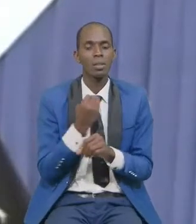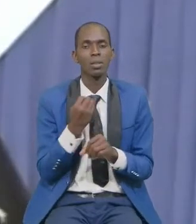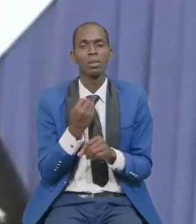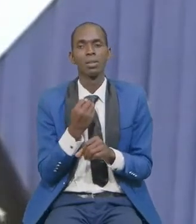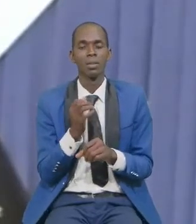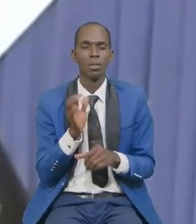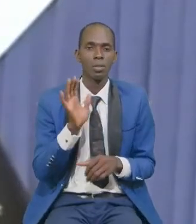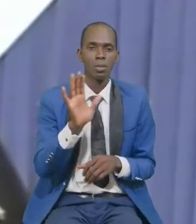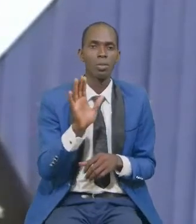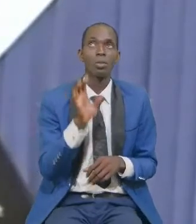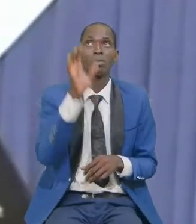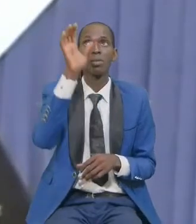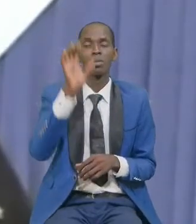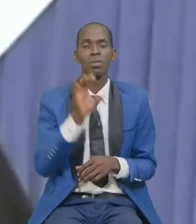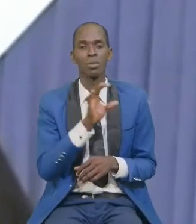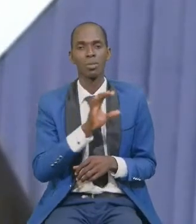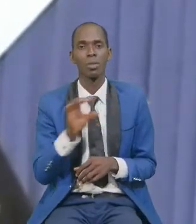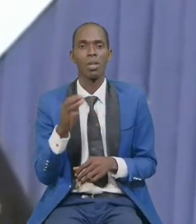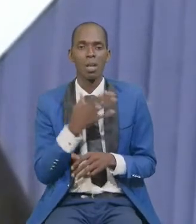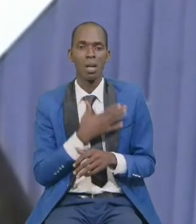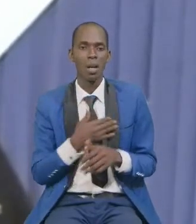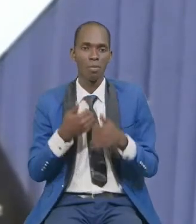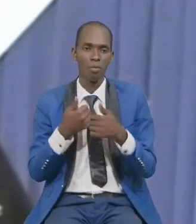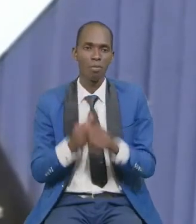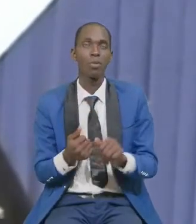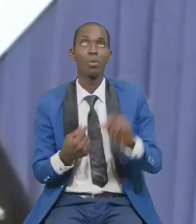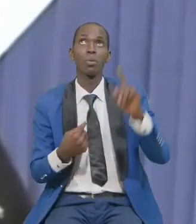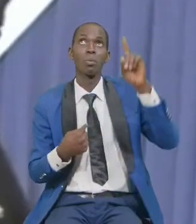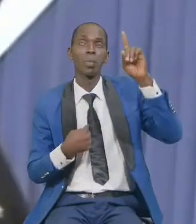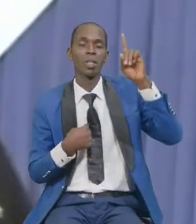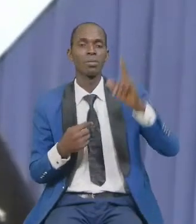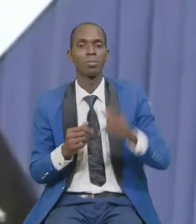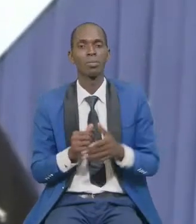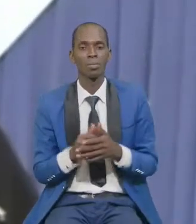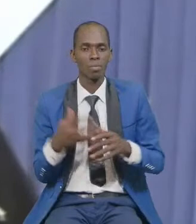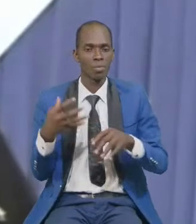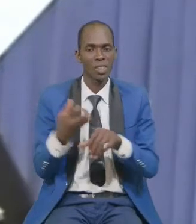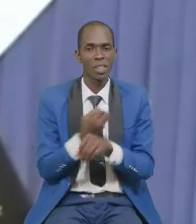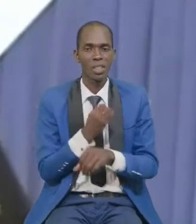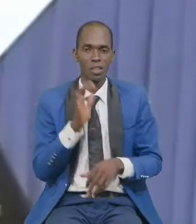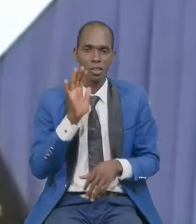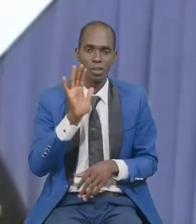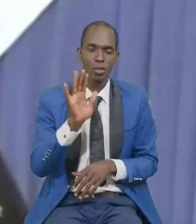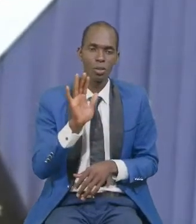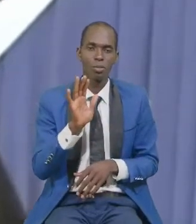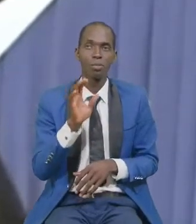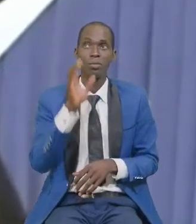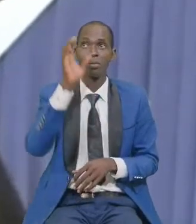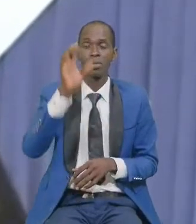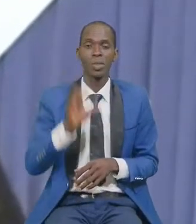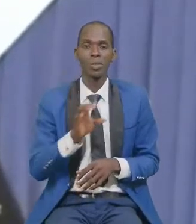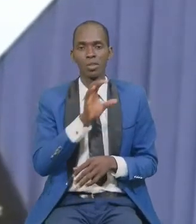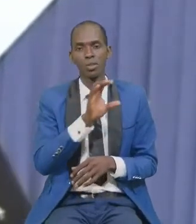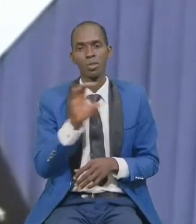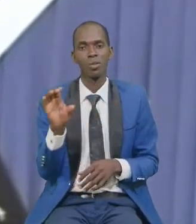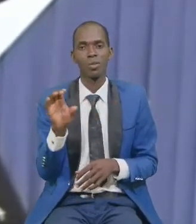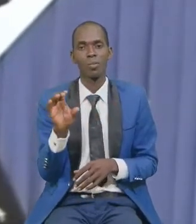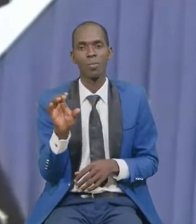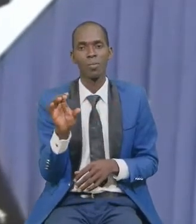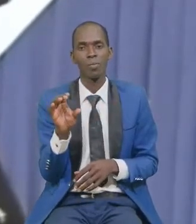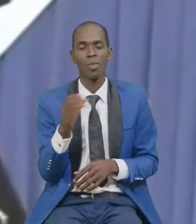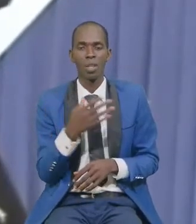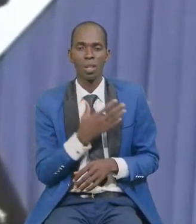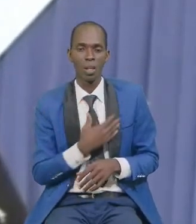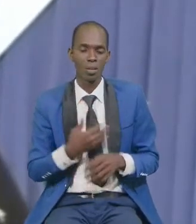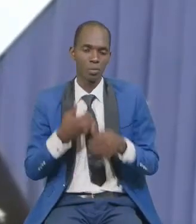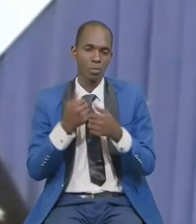his cross and follow me. Take up his cross